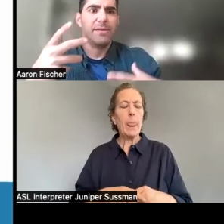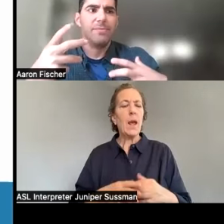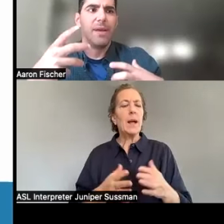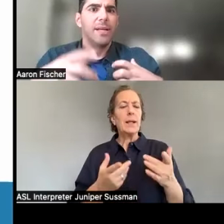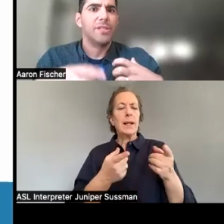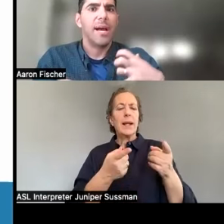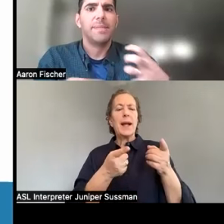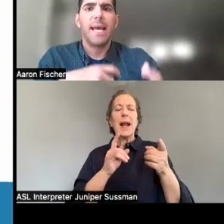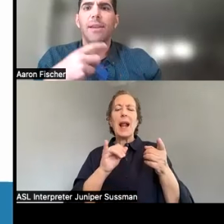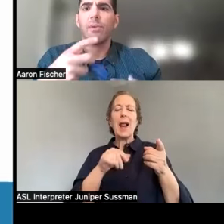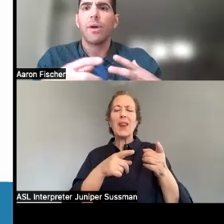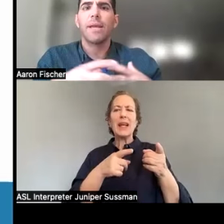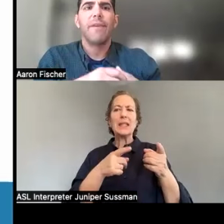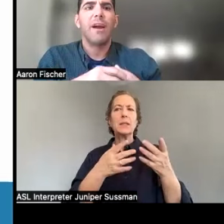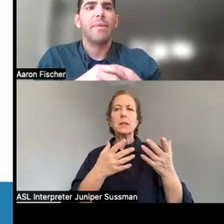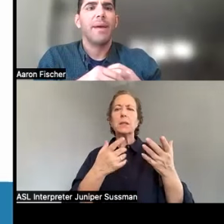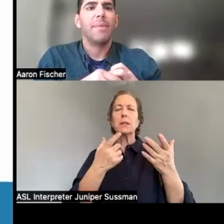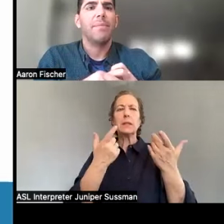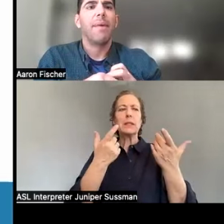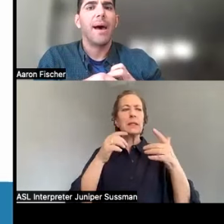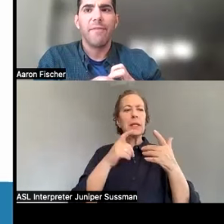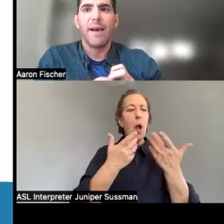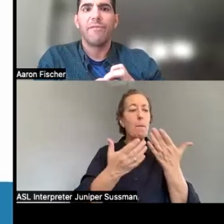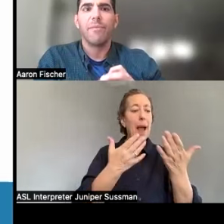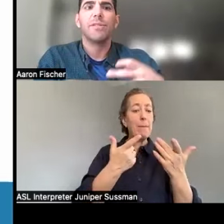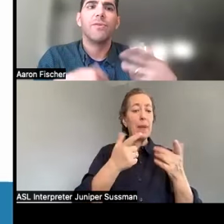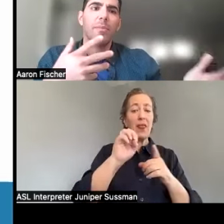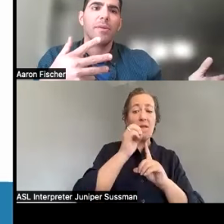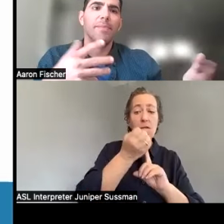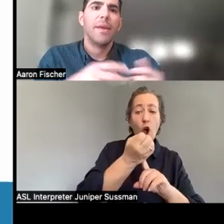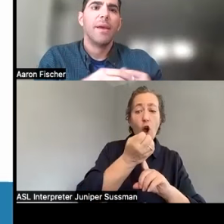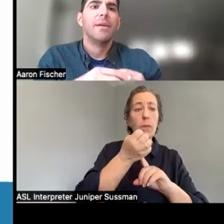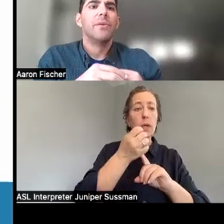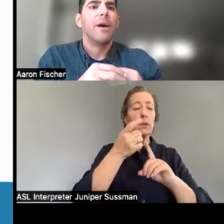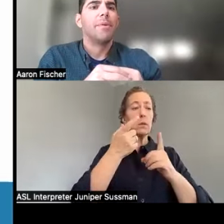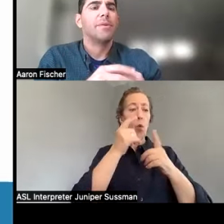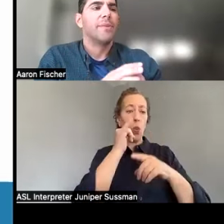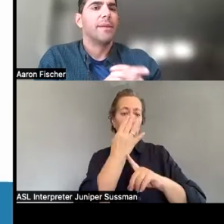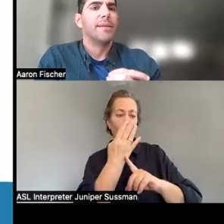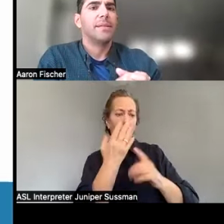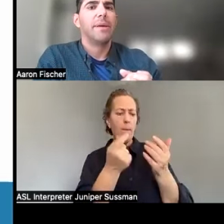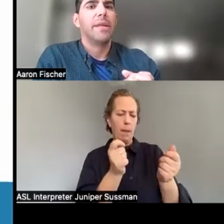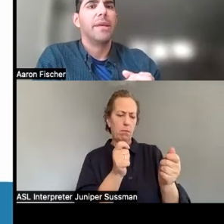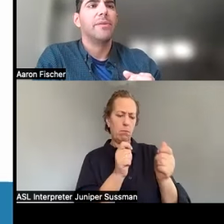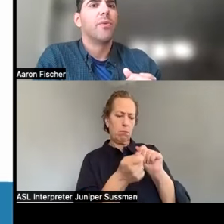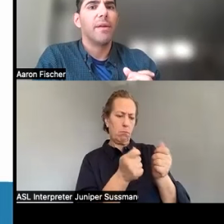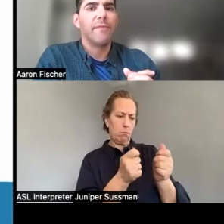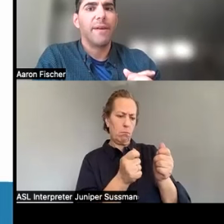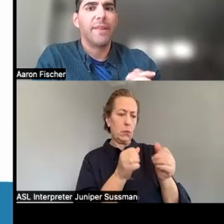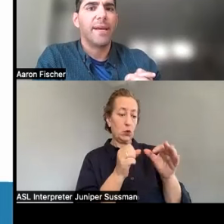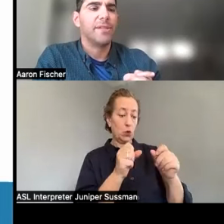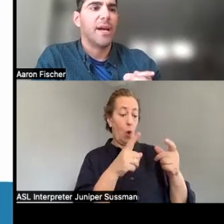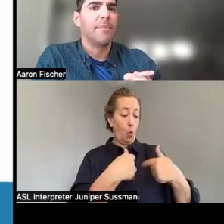that the job setting or work environment might be modified from what's normal to allow a person with a disability who's qualified for that job